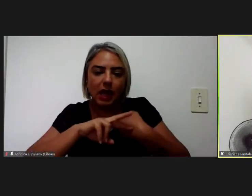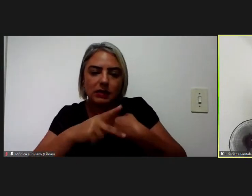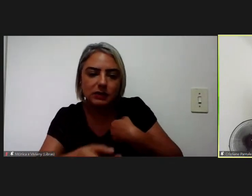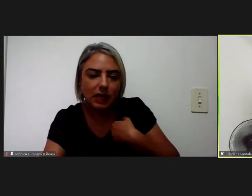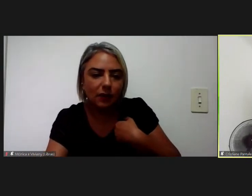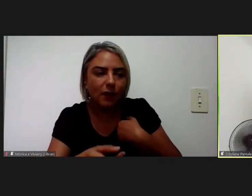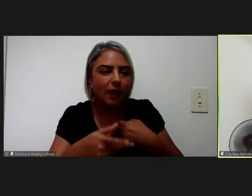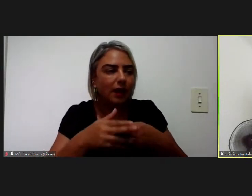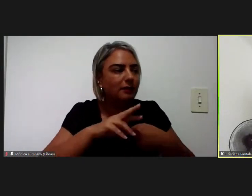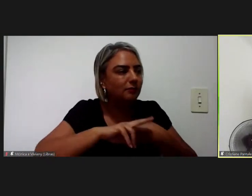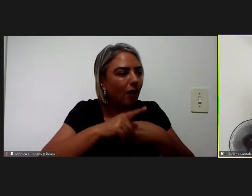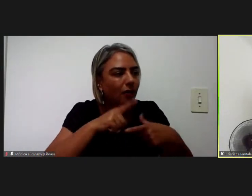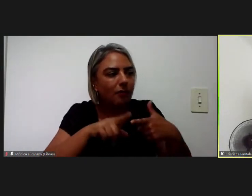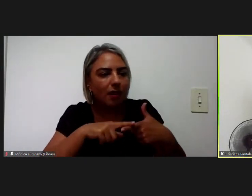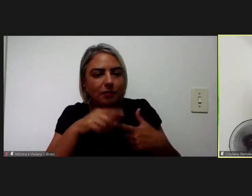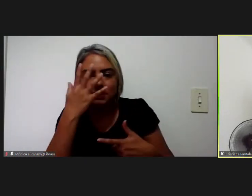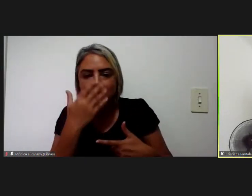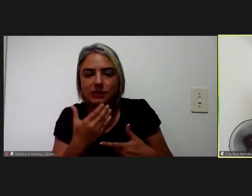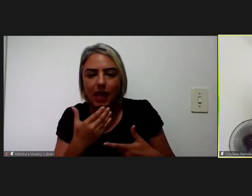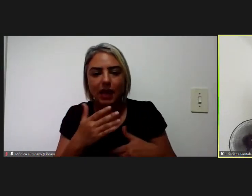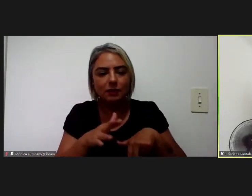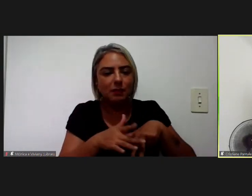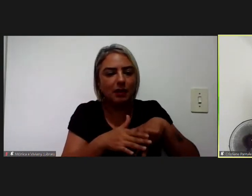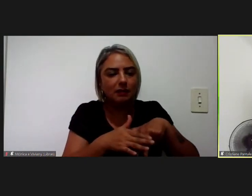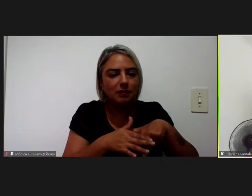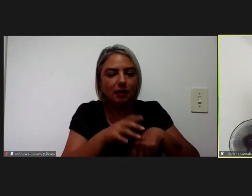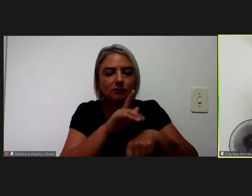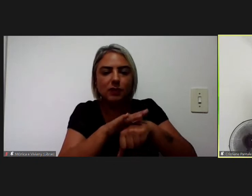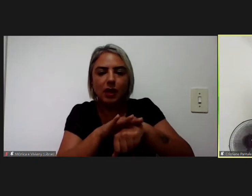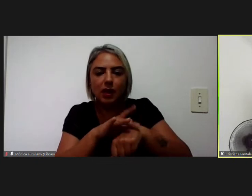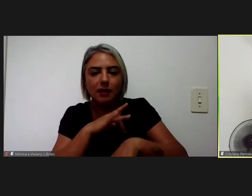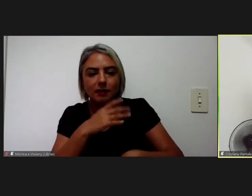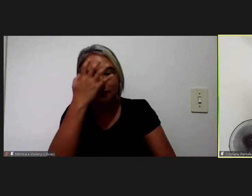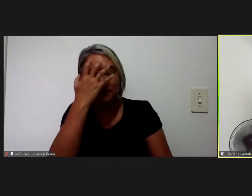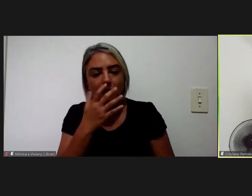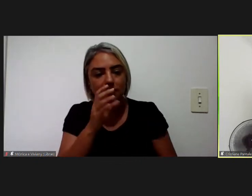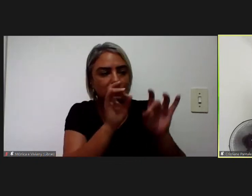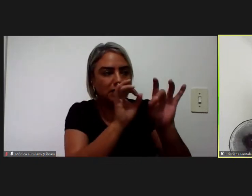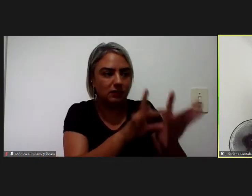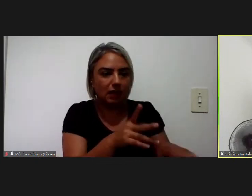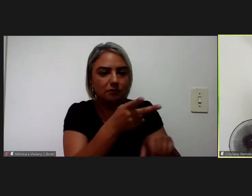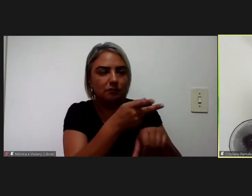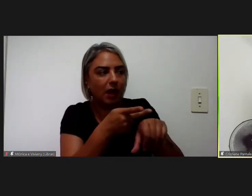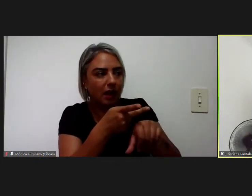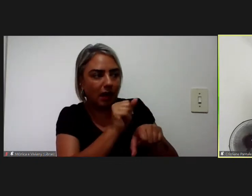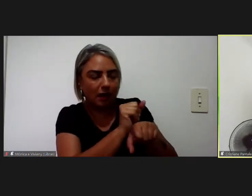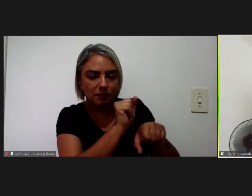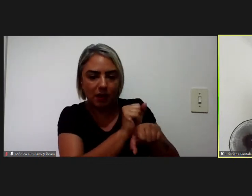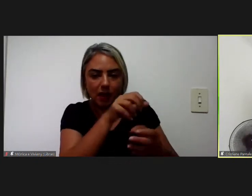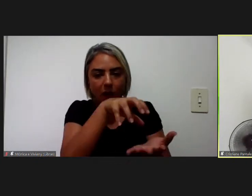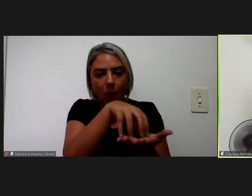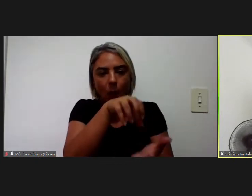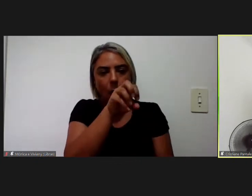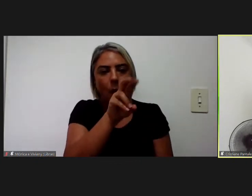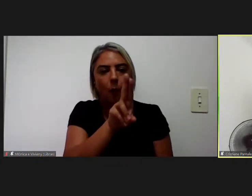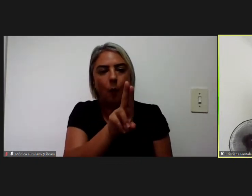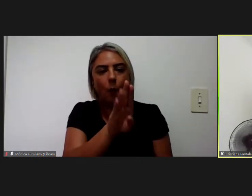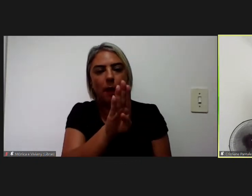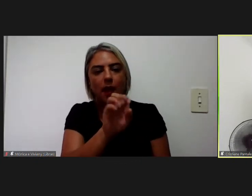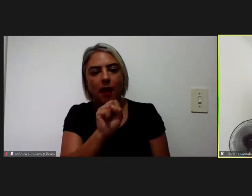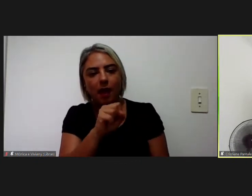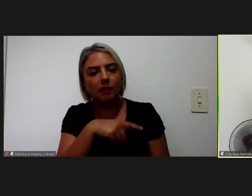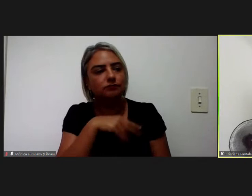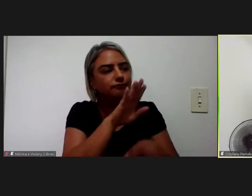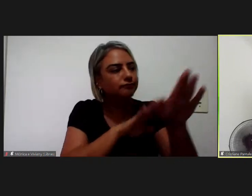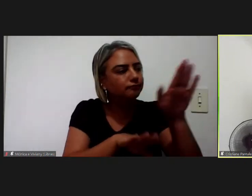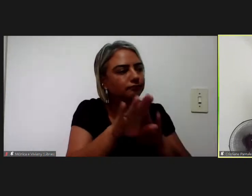was vaccinated. So we have the side effects of the patients. We have the chronicle patients